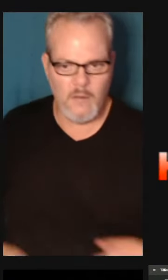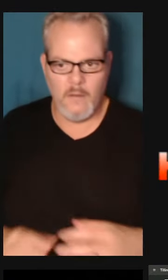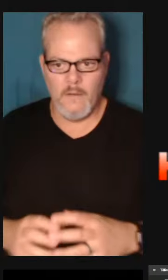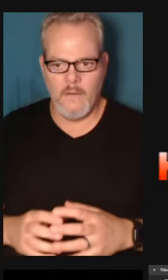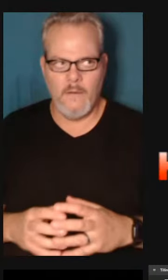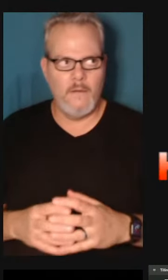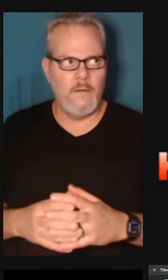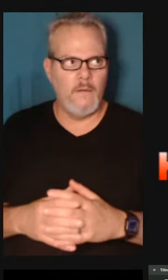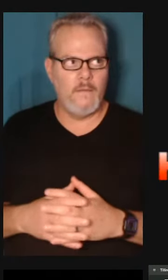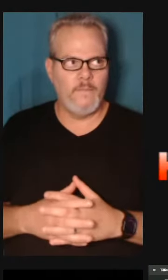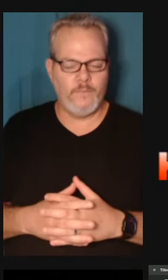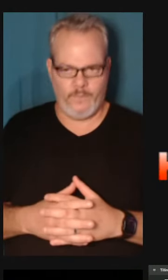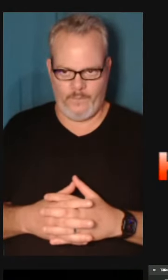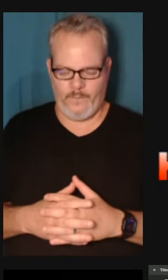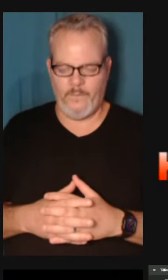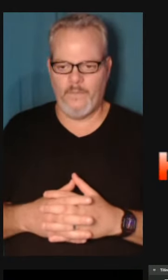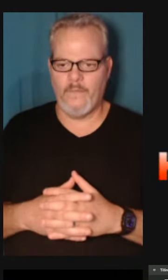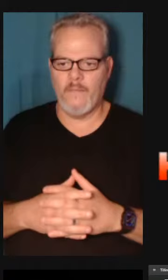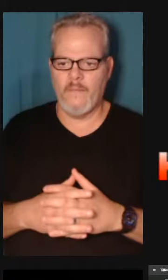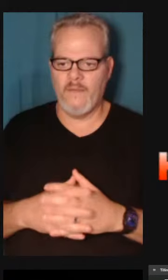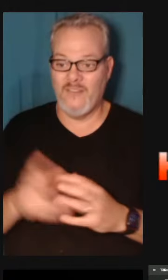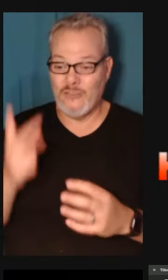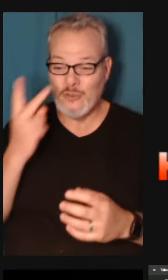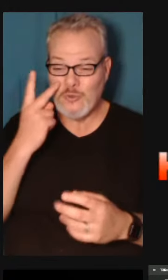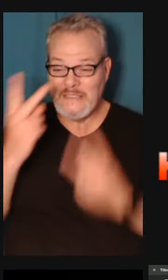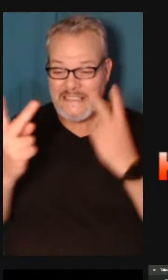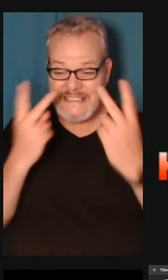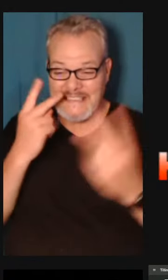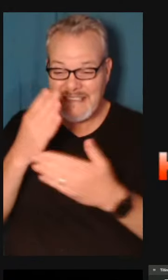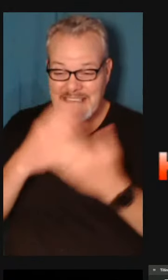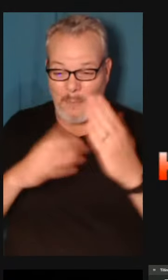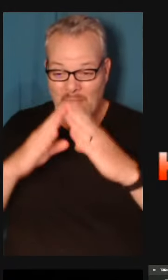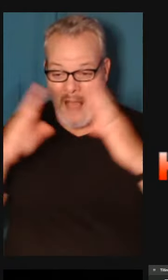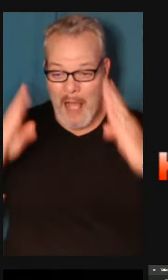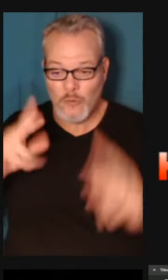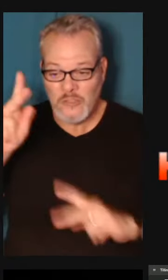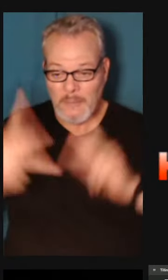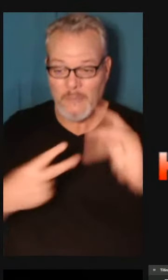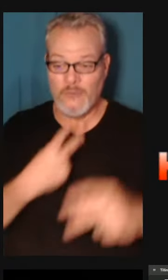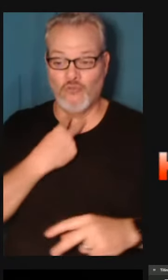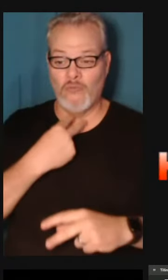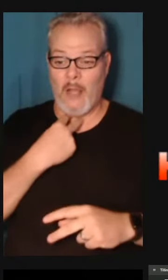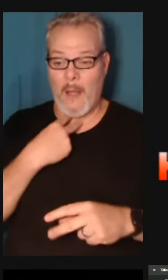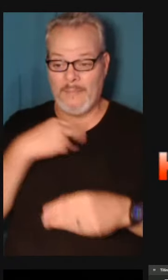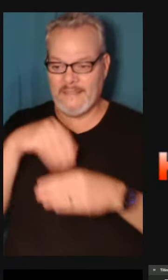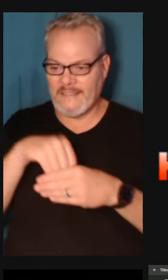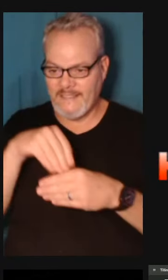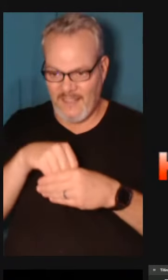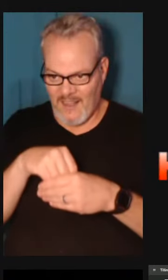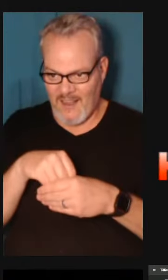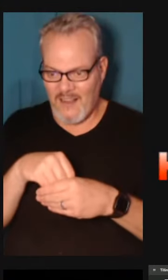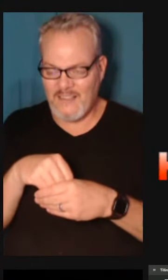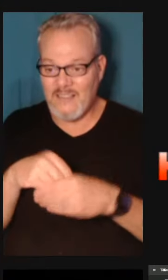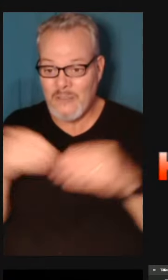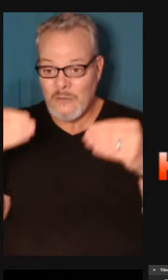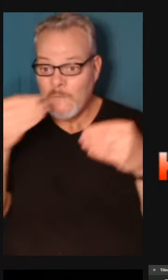Damage in houses, right, with people being trapped inside to not get out safely. Grocery store in